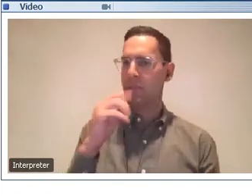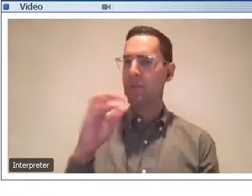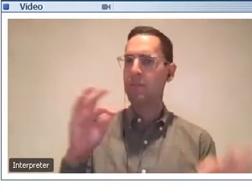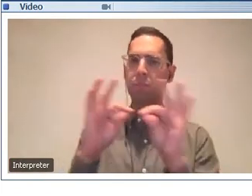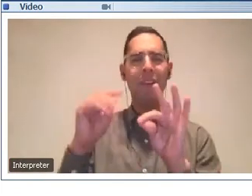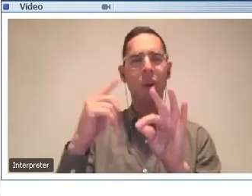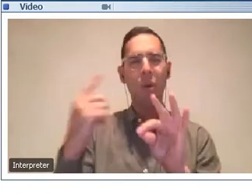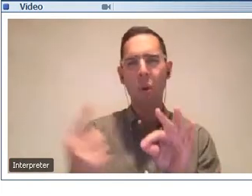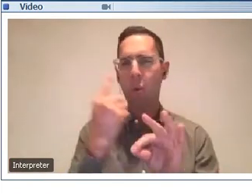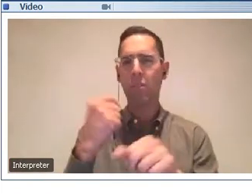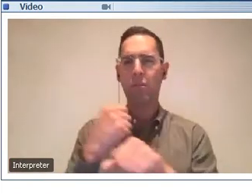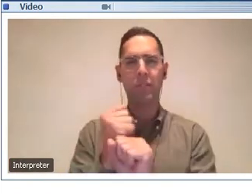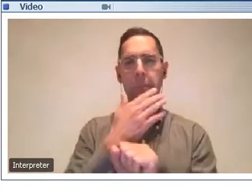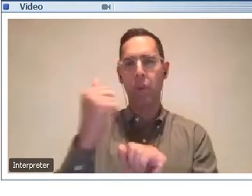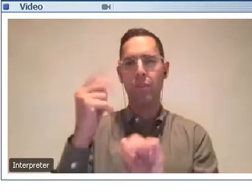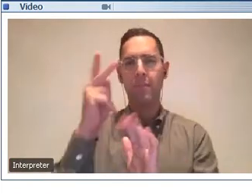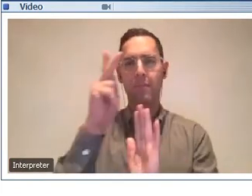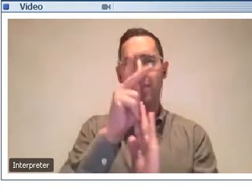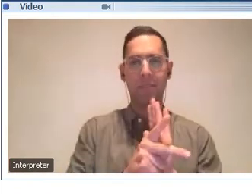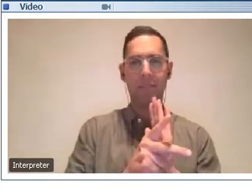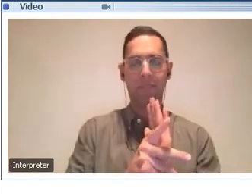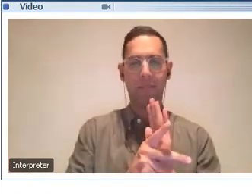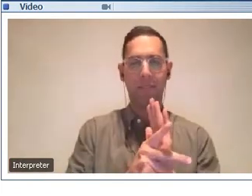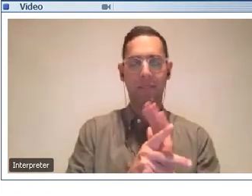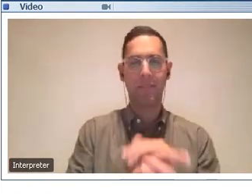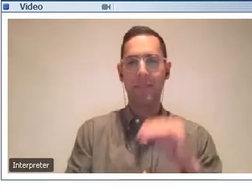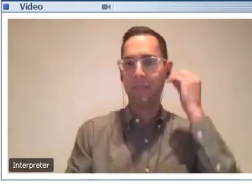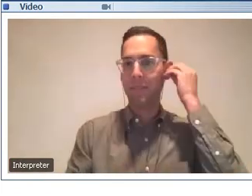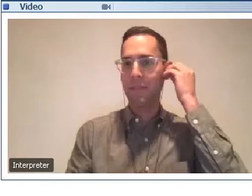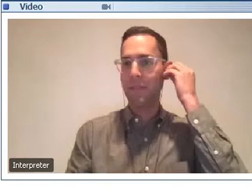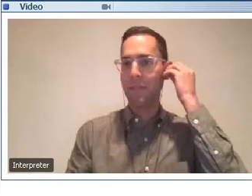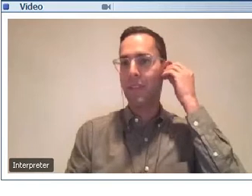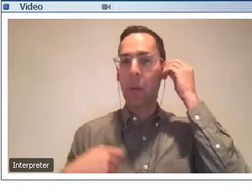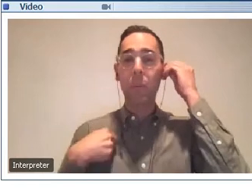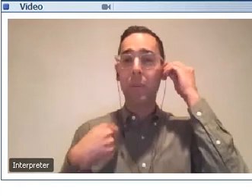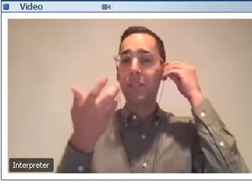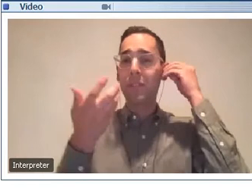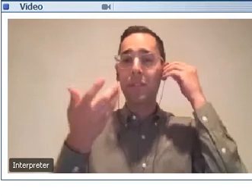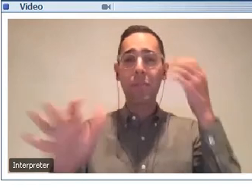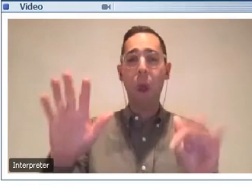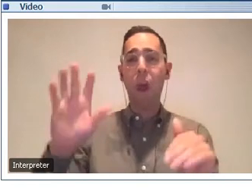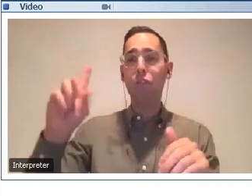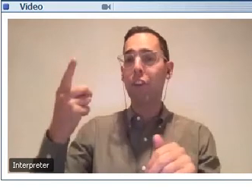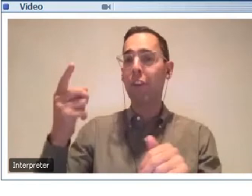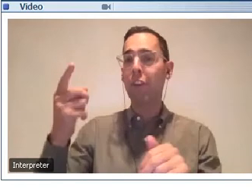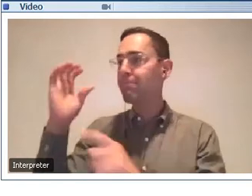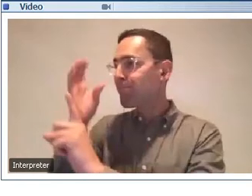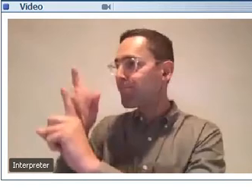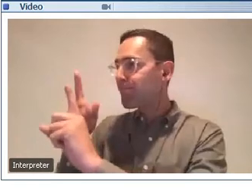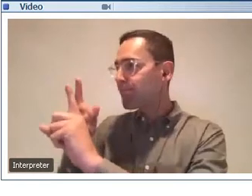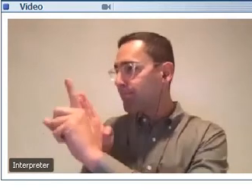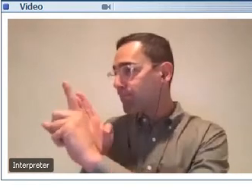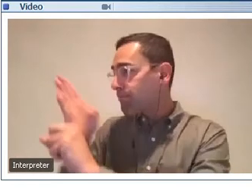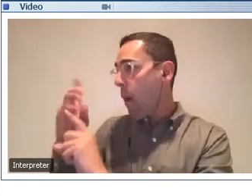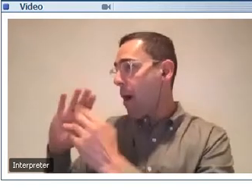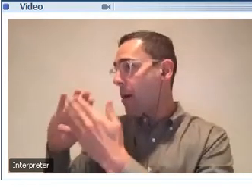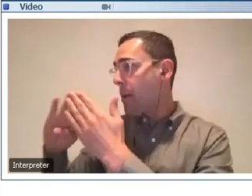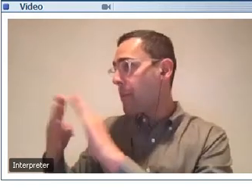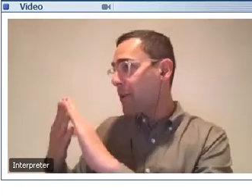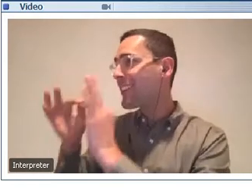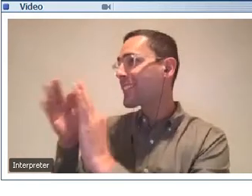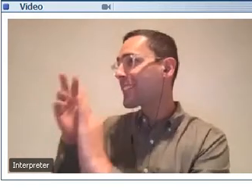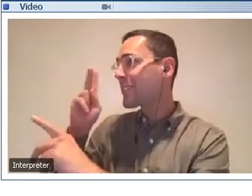policy than what I call an appendix approach, right? So if you have everyone at the table and you build a policy, chances are you're going